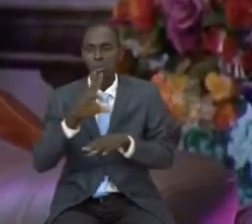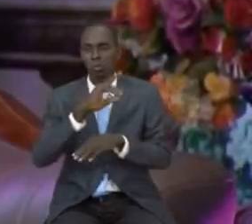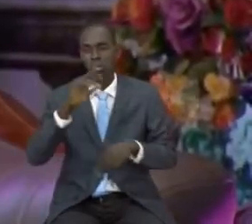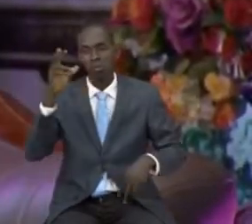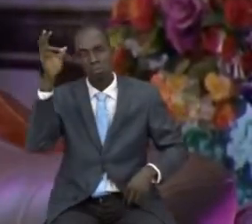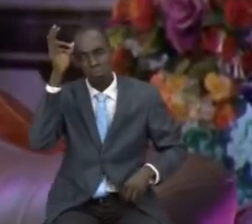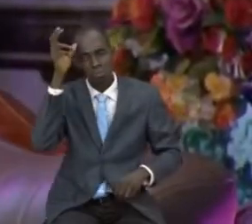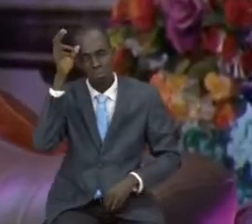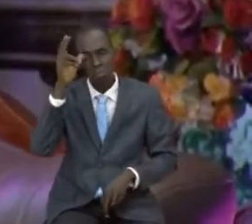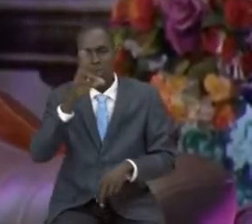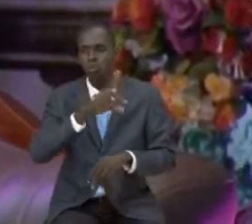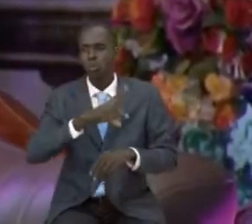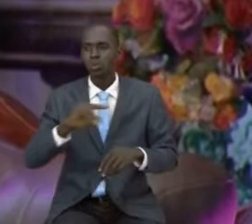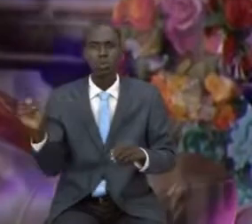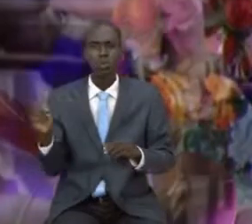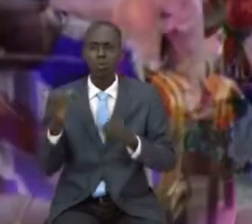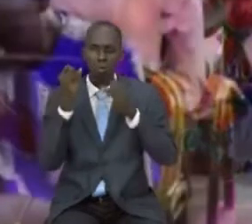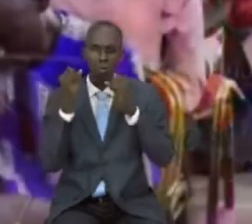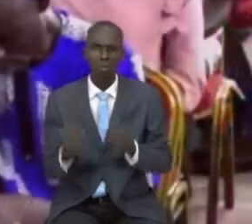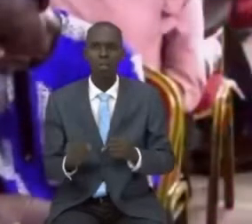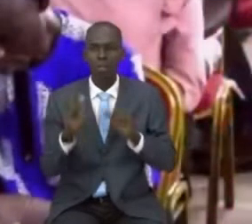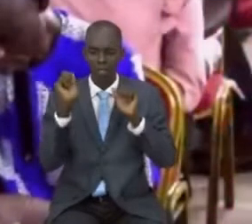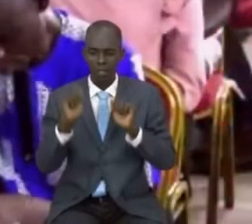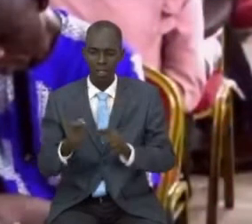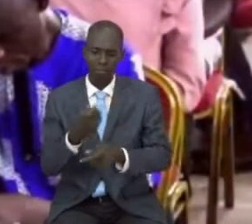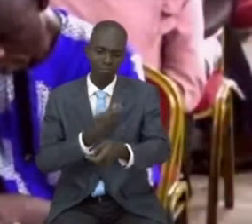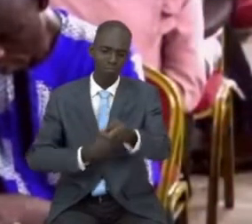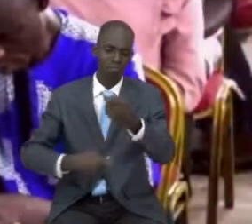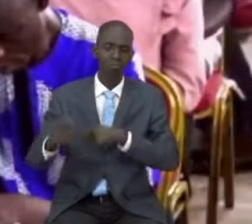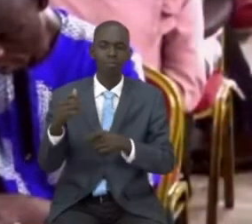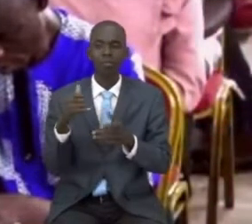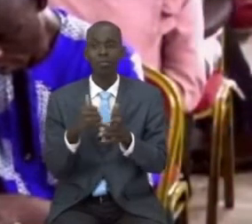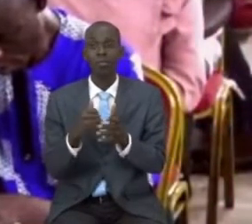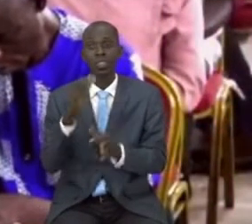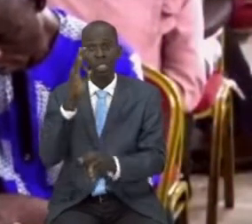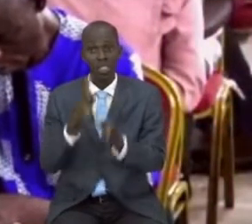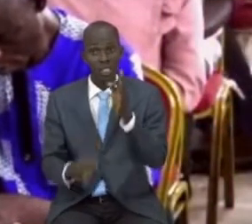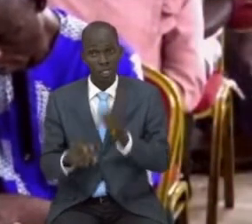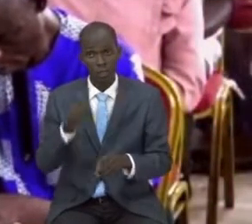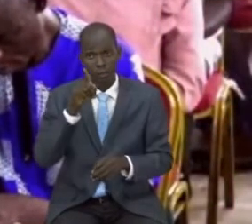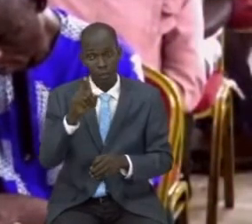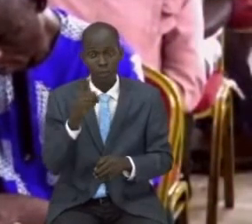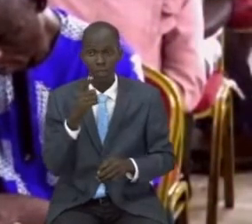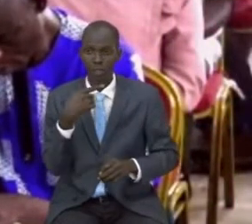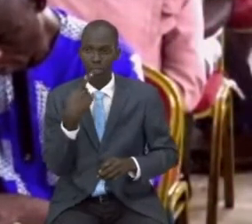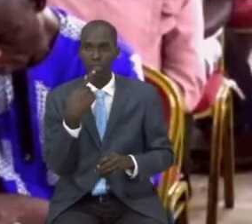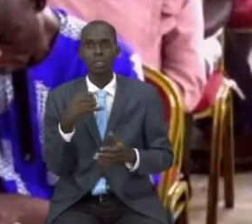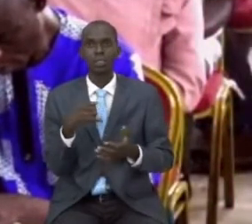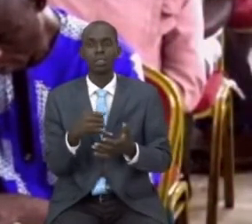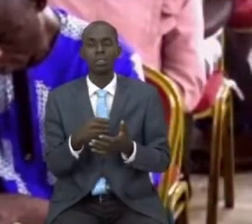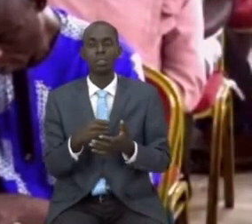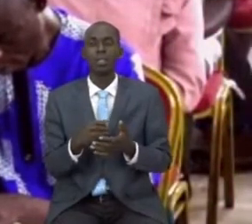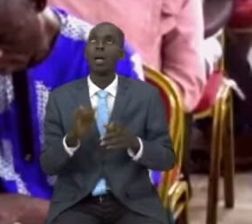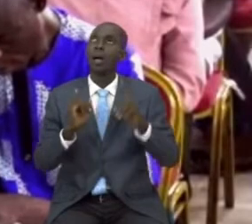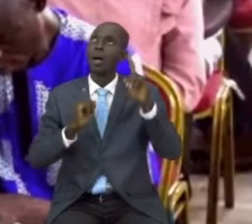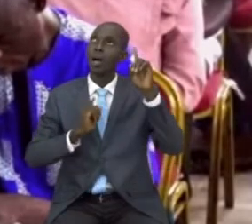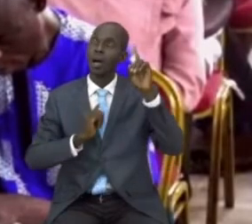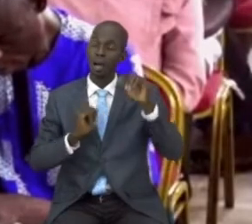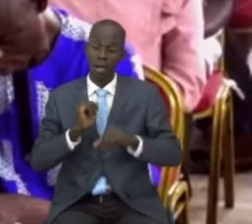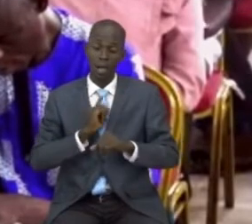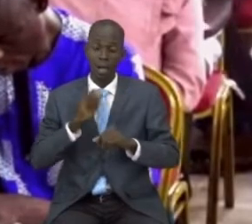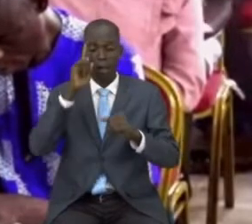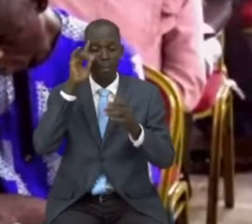no Satan can reverse that. If you say, I believe,